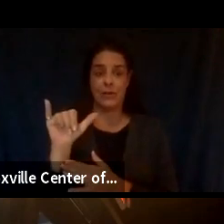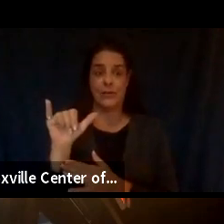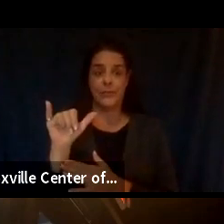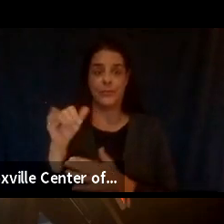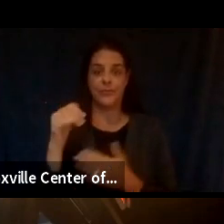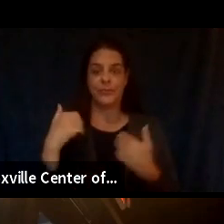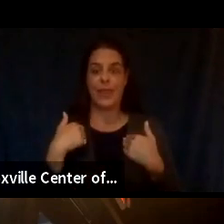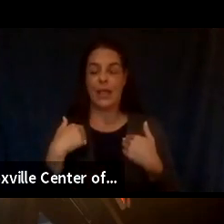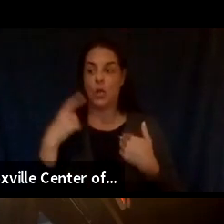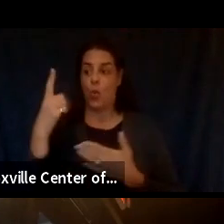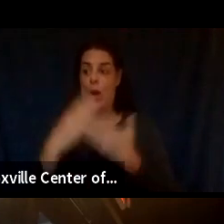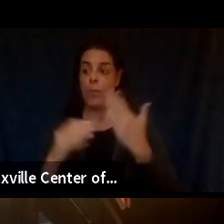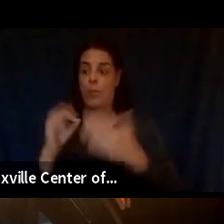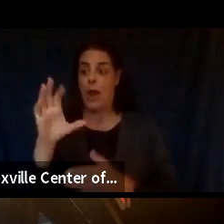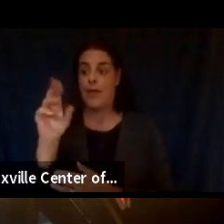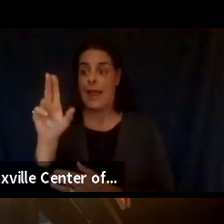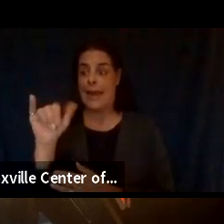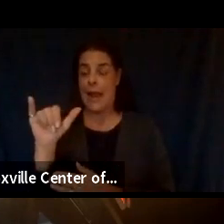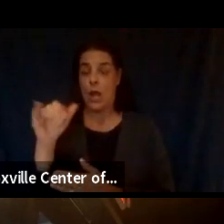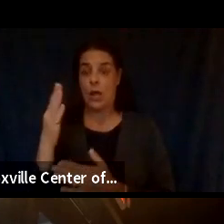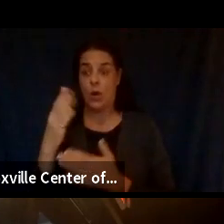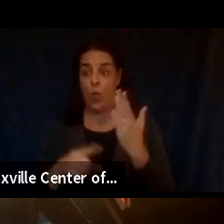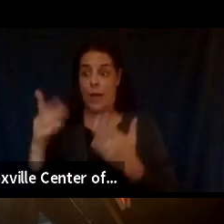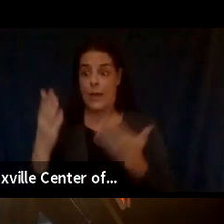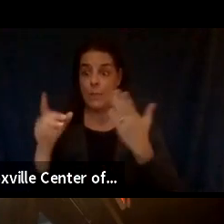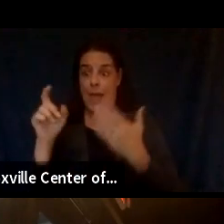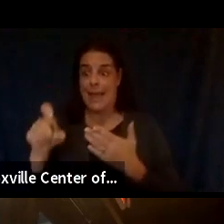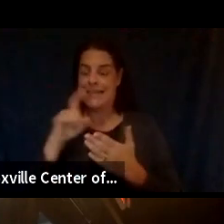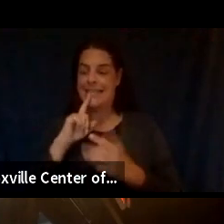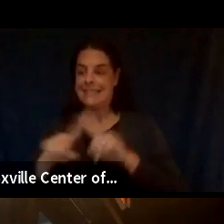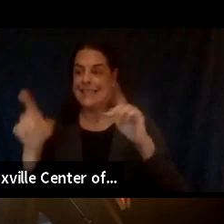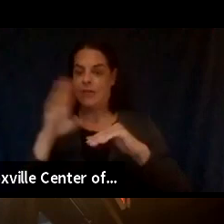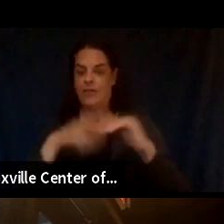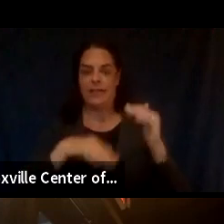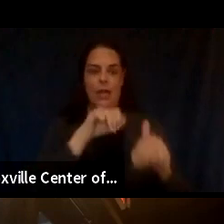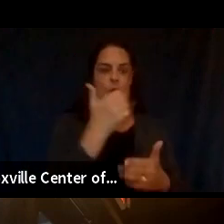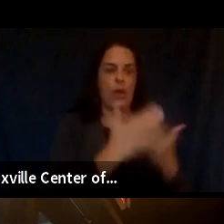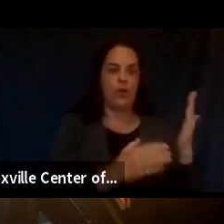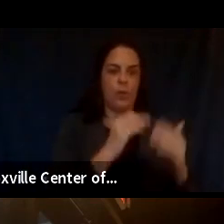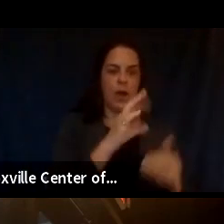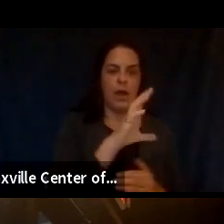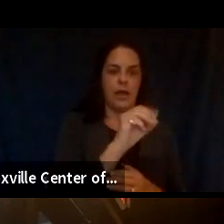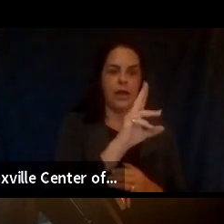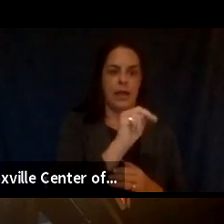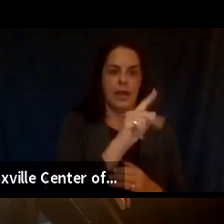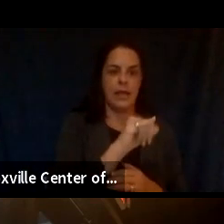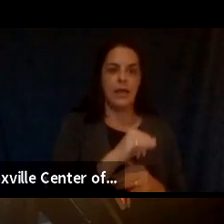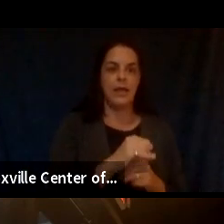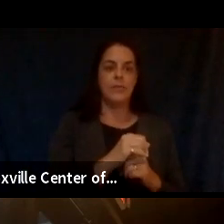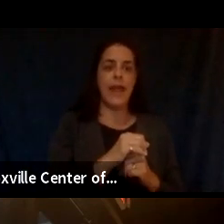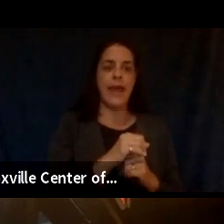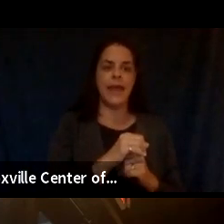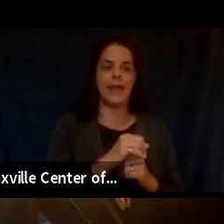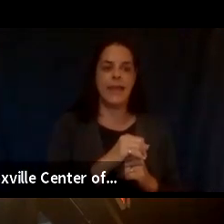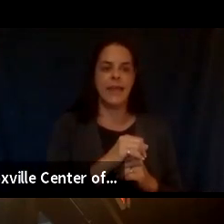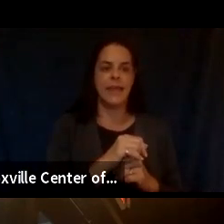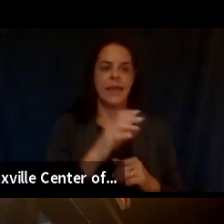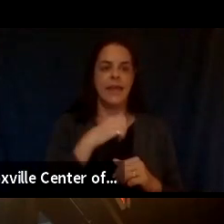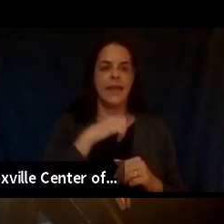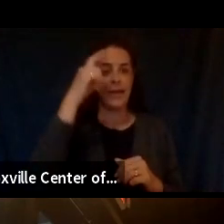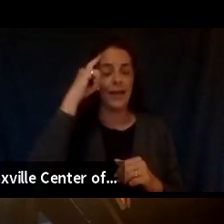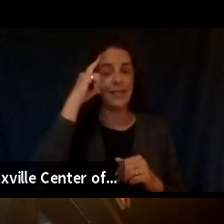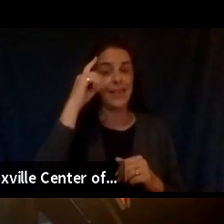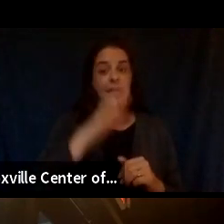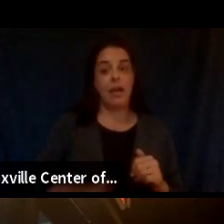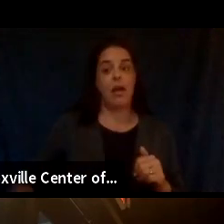what one portion of the county may need is maybe different than what another portion. But I think the underlying theme across this